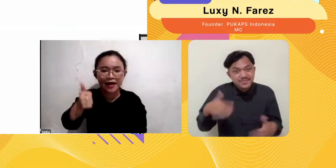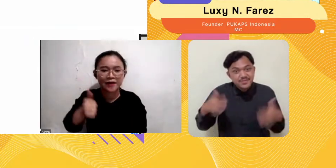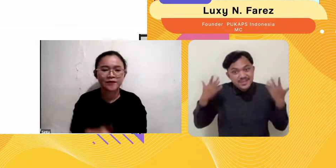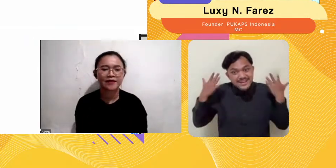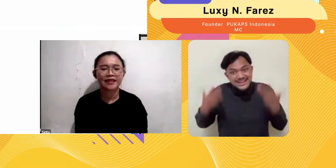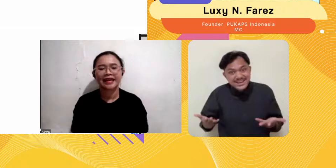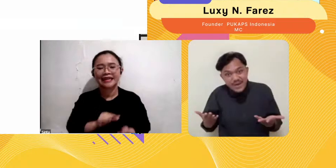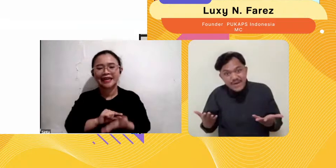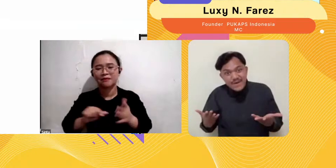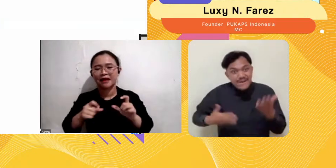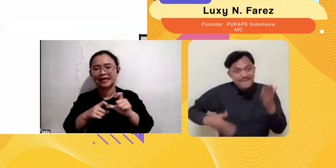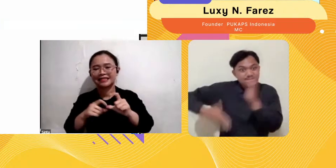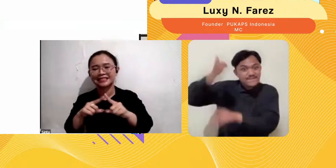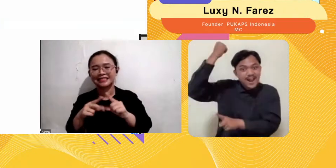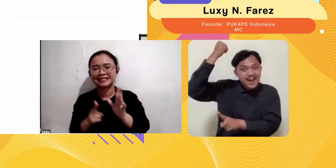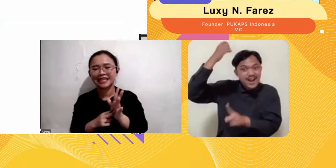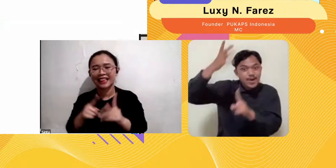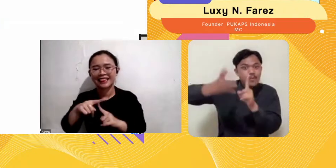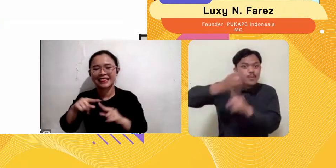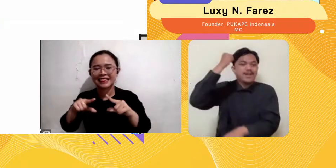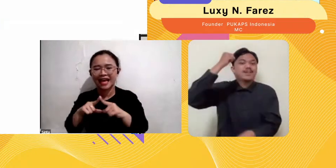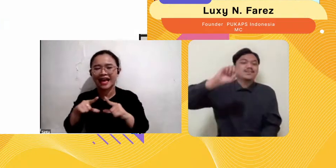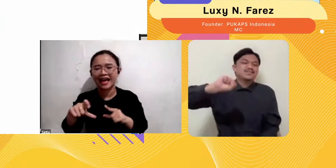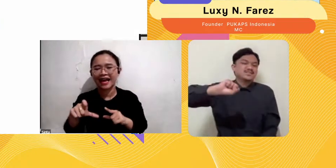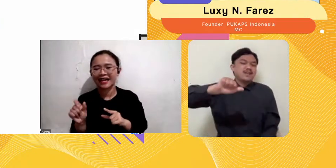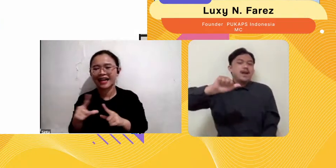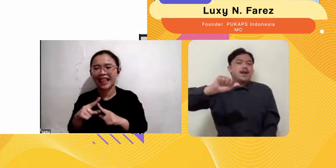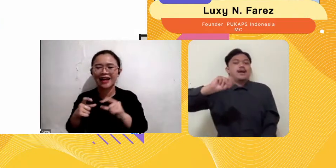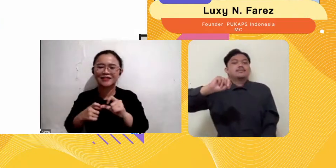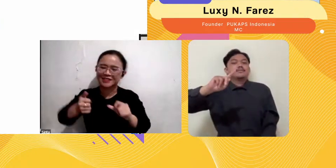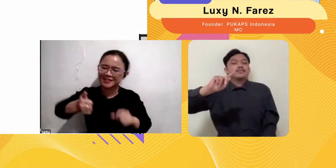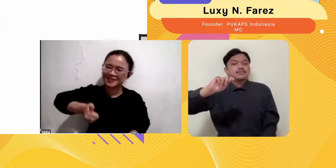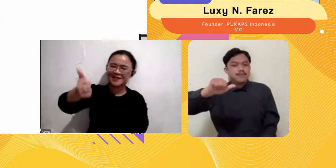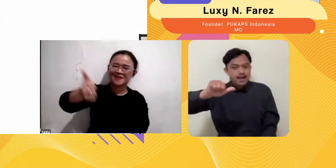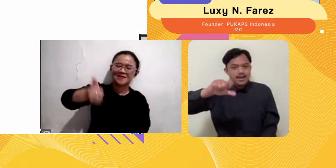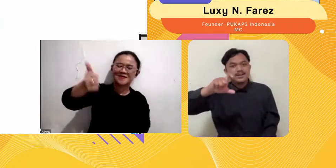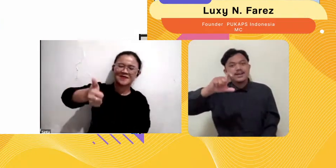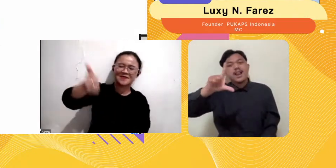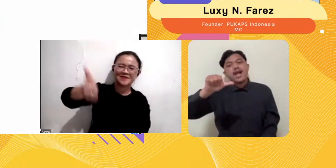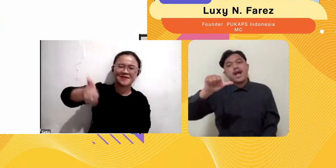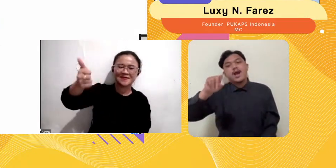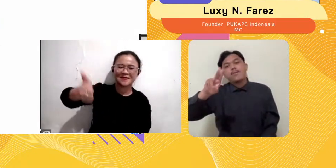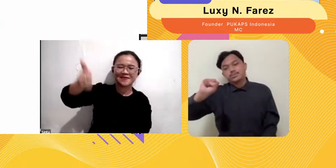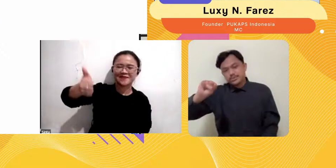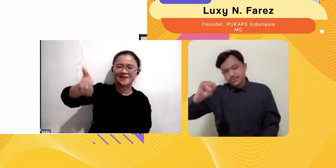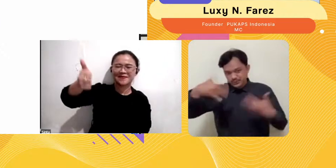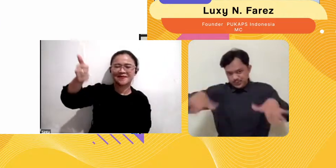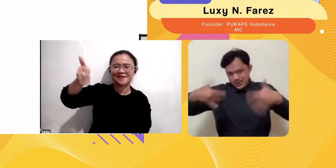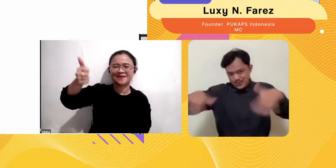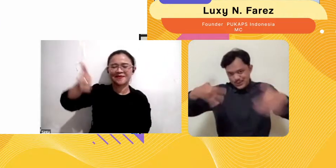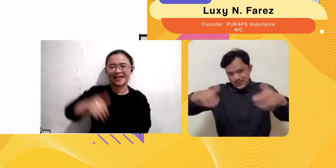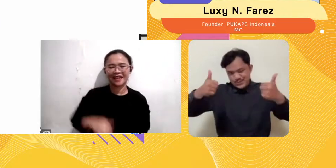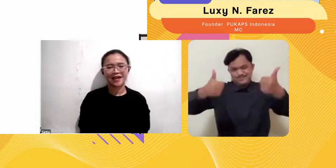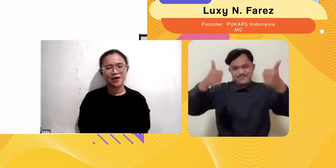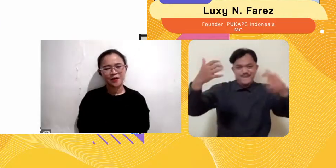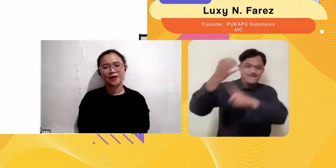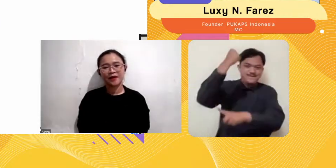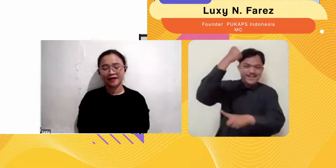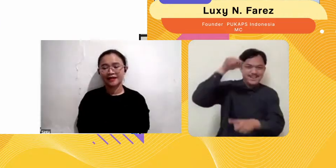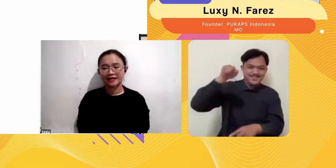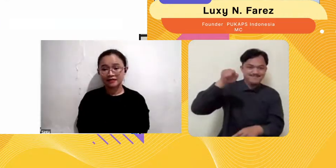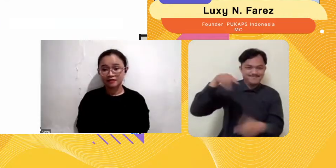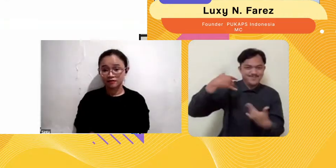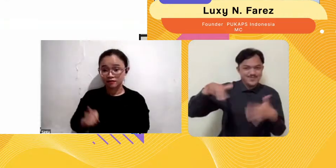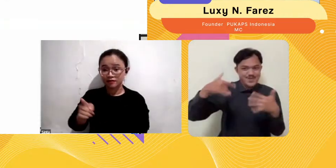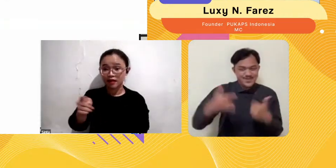Santa Claus. Okay, okay, thank you. So Santa Claus, please